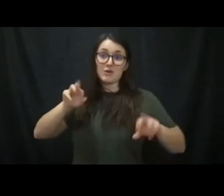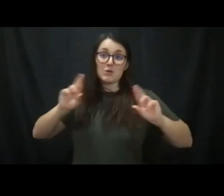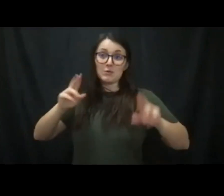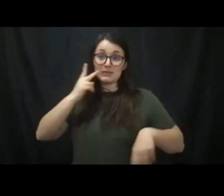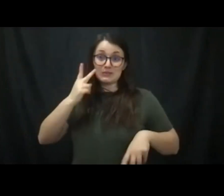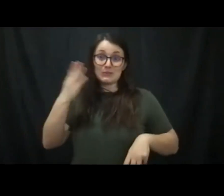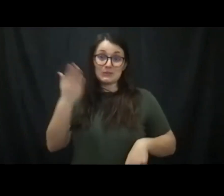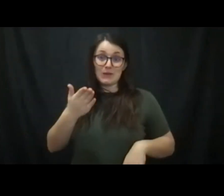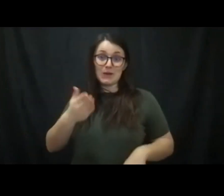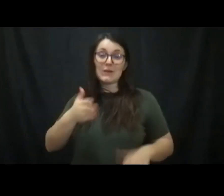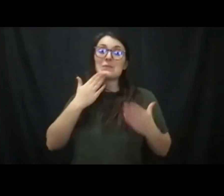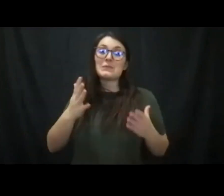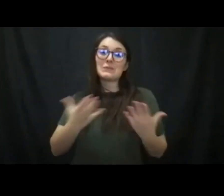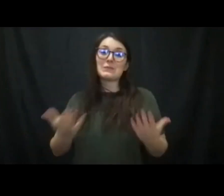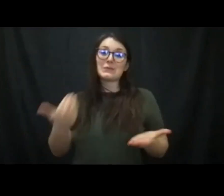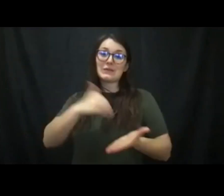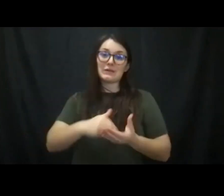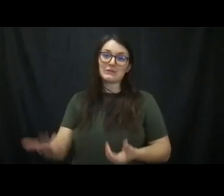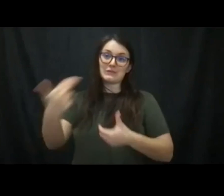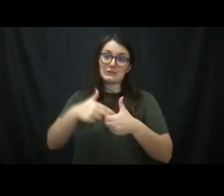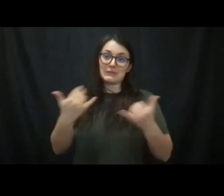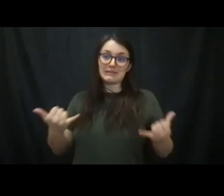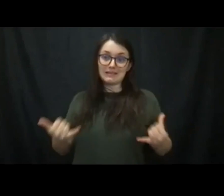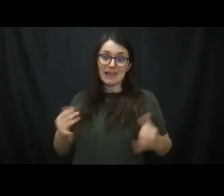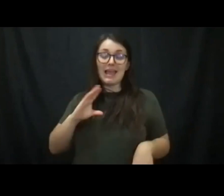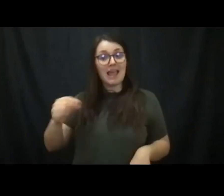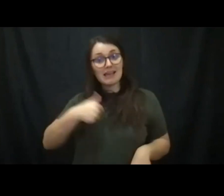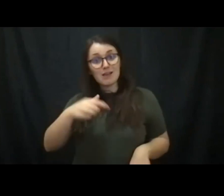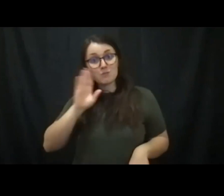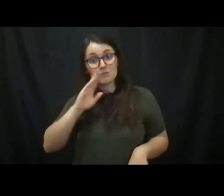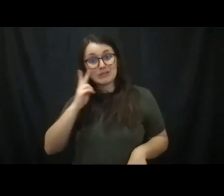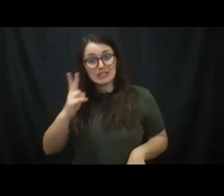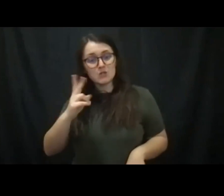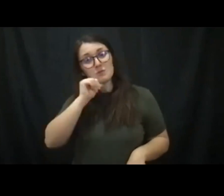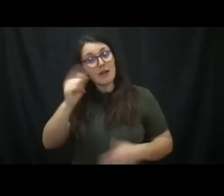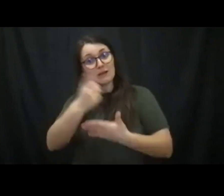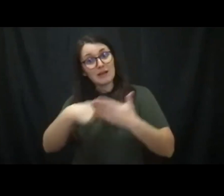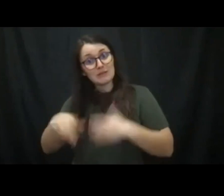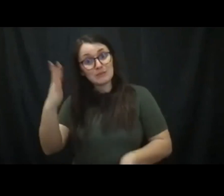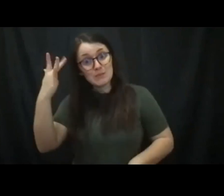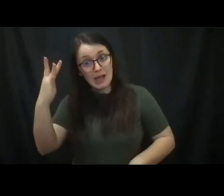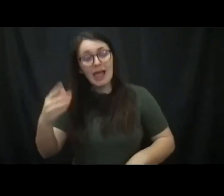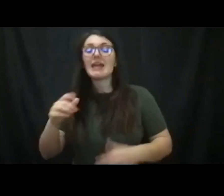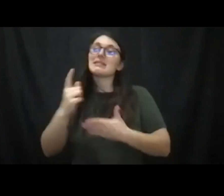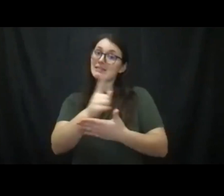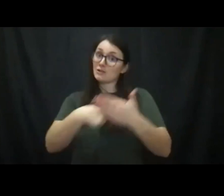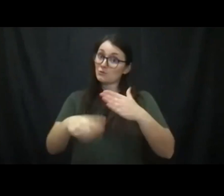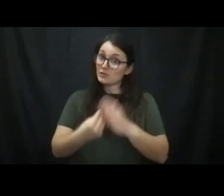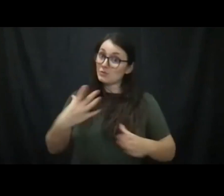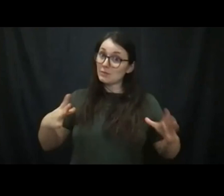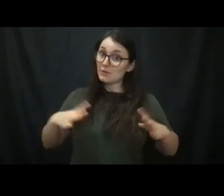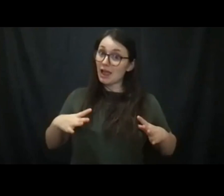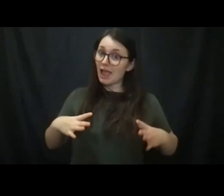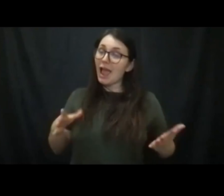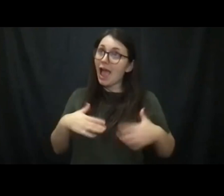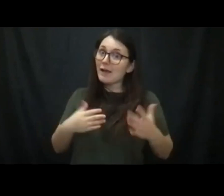so much for joining us today. And I will see you not next week because it's spring break. Happy spring break.